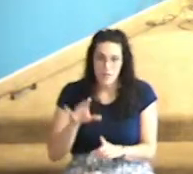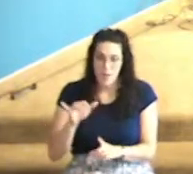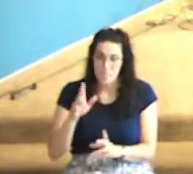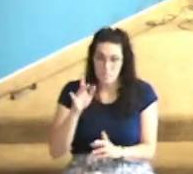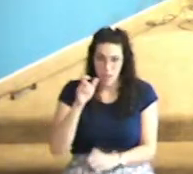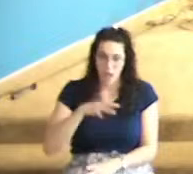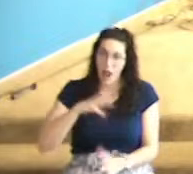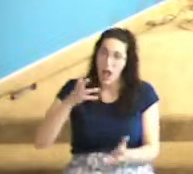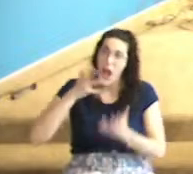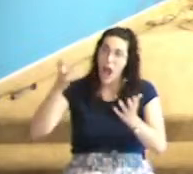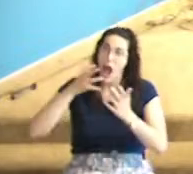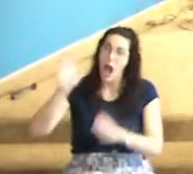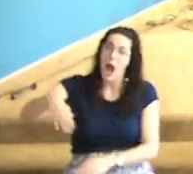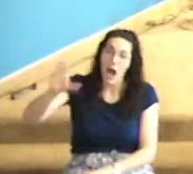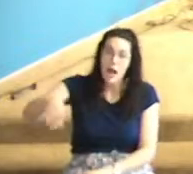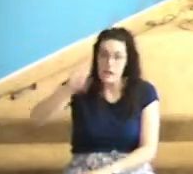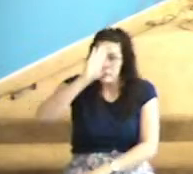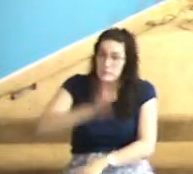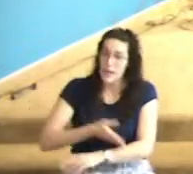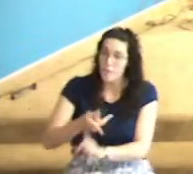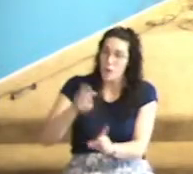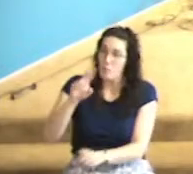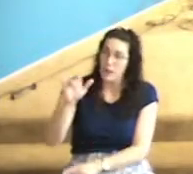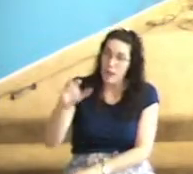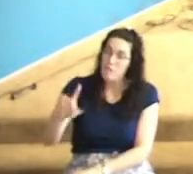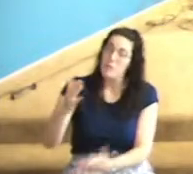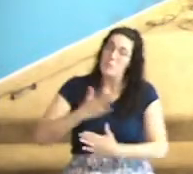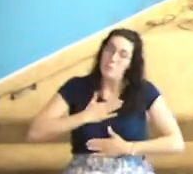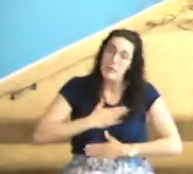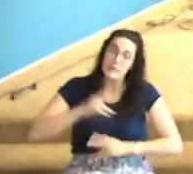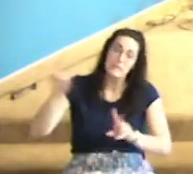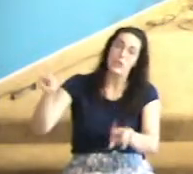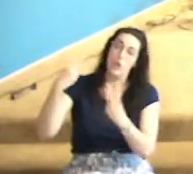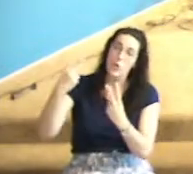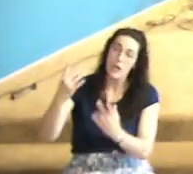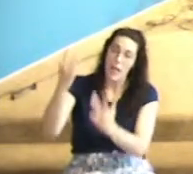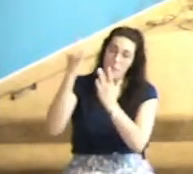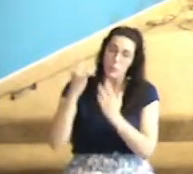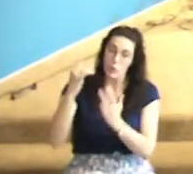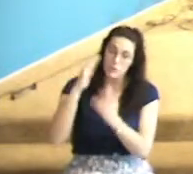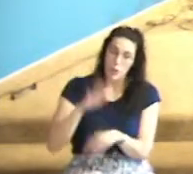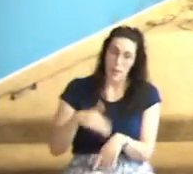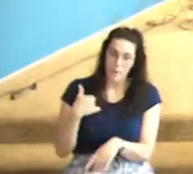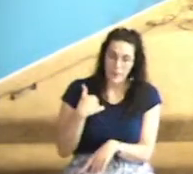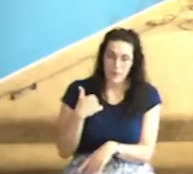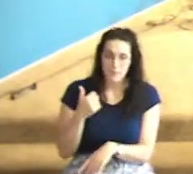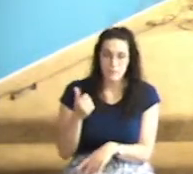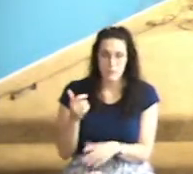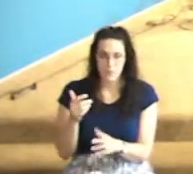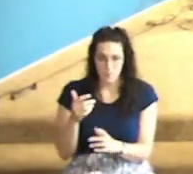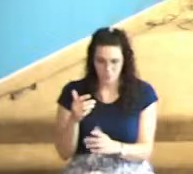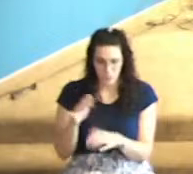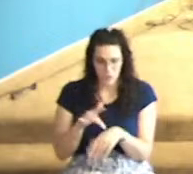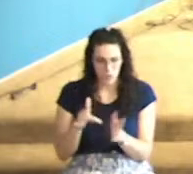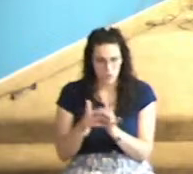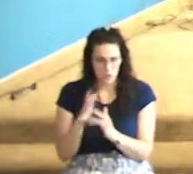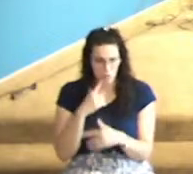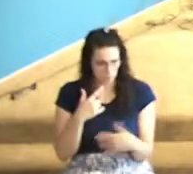more, "Son of David, have mercy on me. Look with favor on me." And so they called. Jesus says, "Hey, call him over